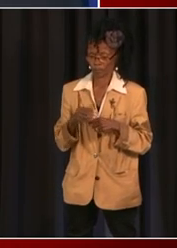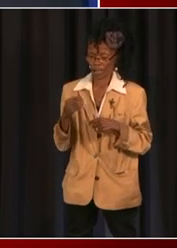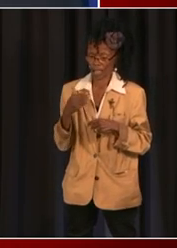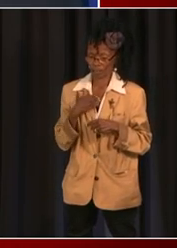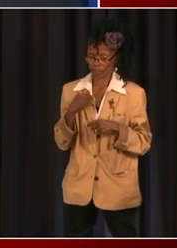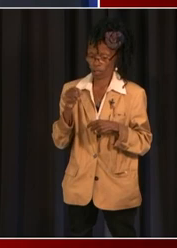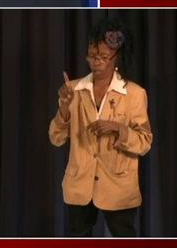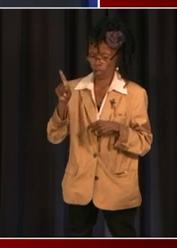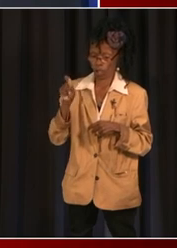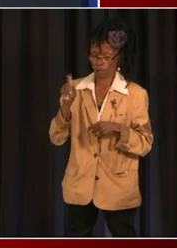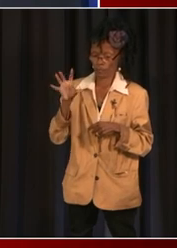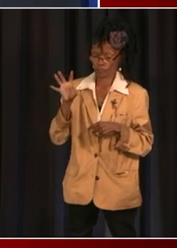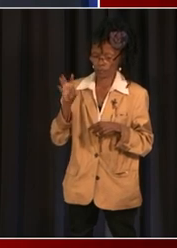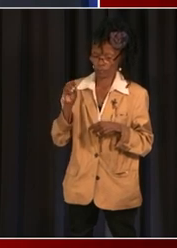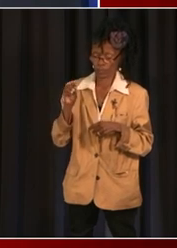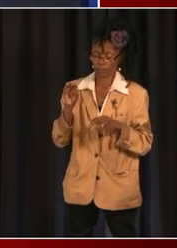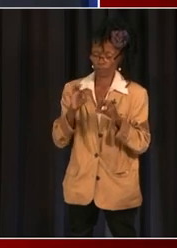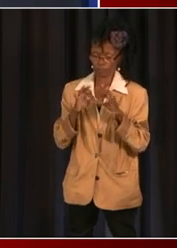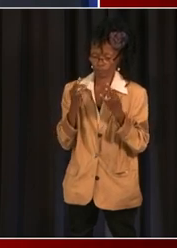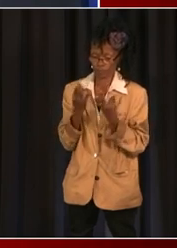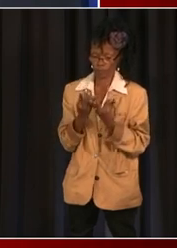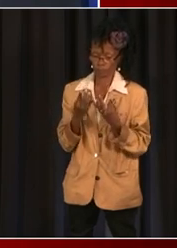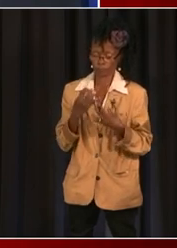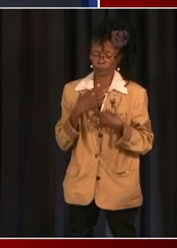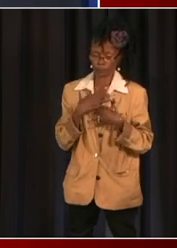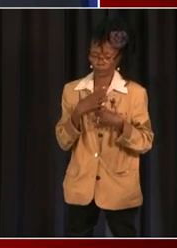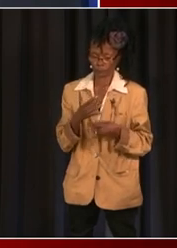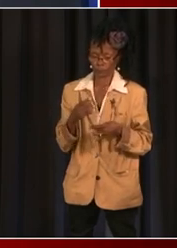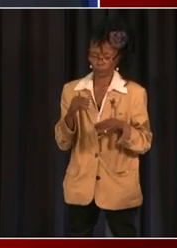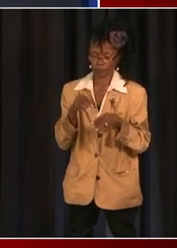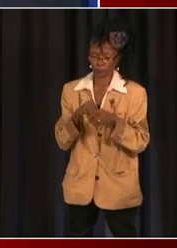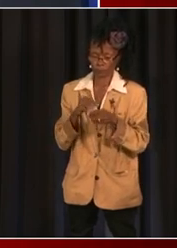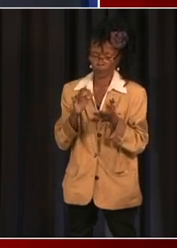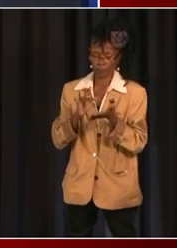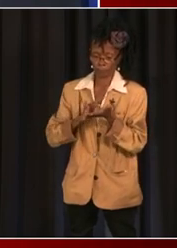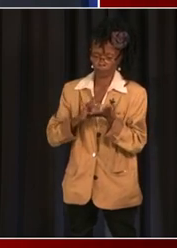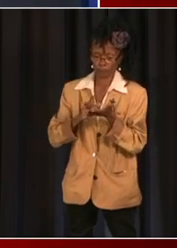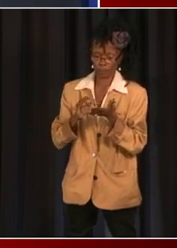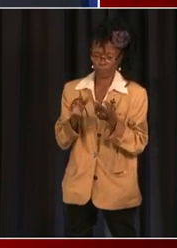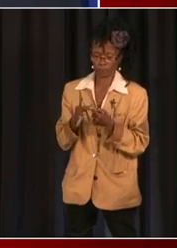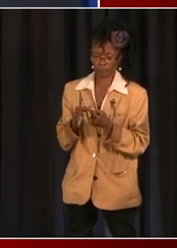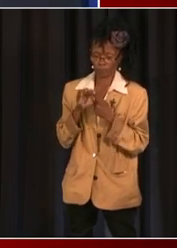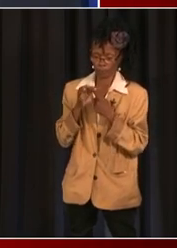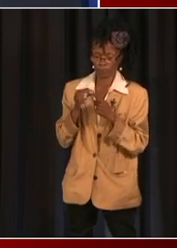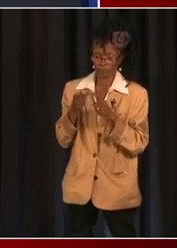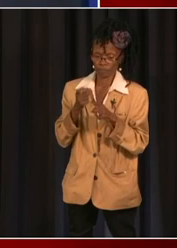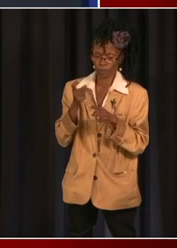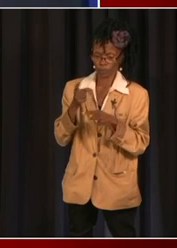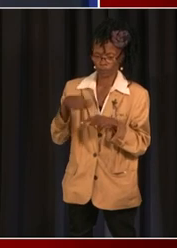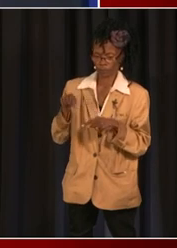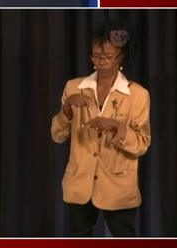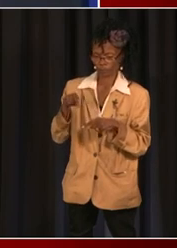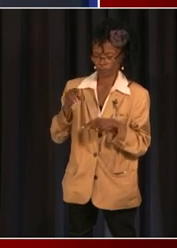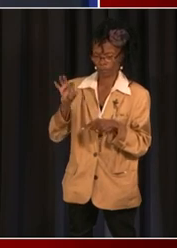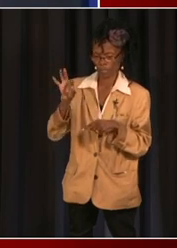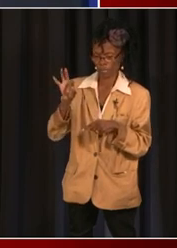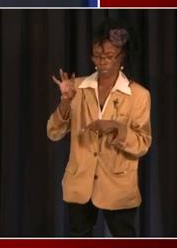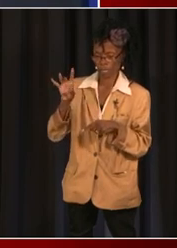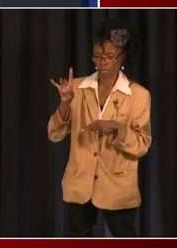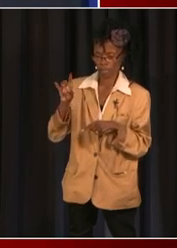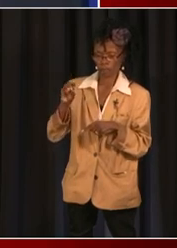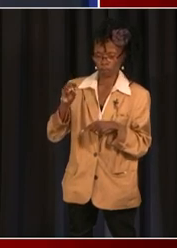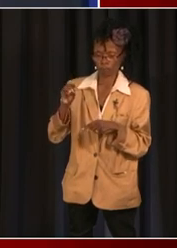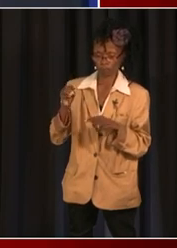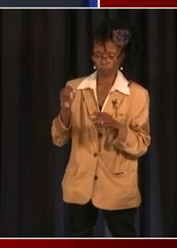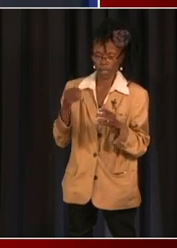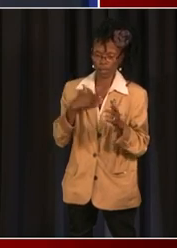have expressed interest in the medical exemption. Of those, we had about 98 that have been approved.